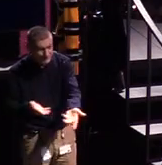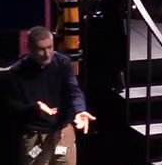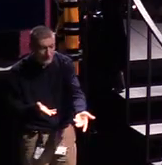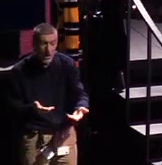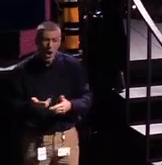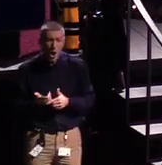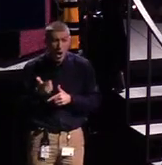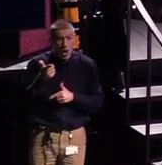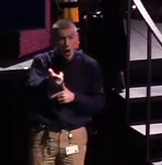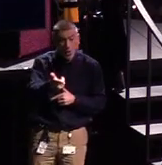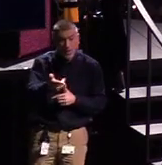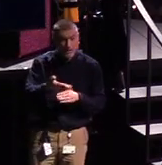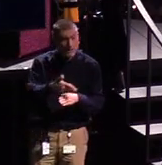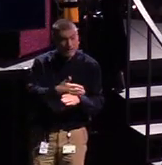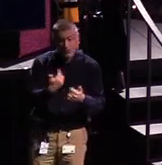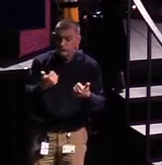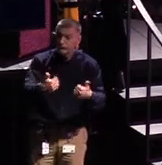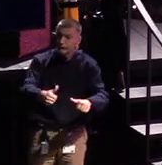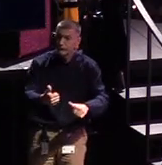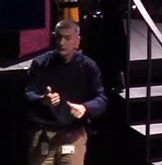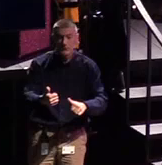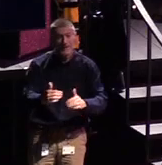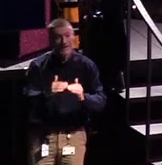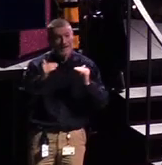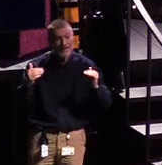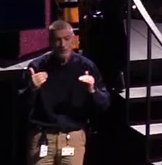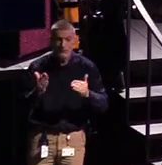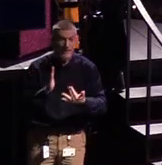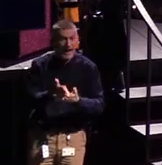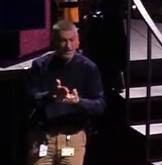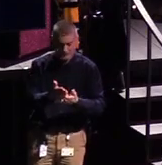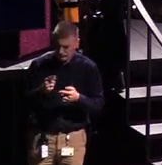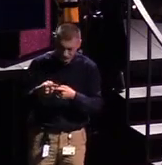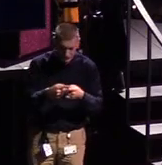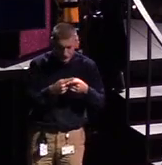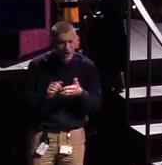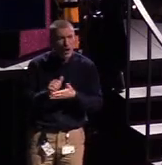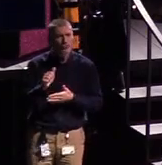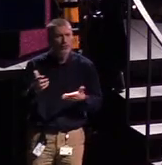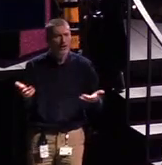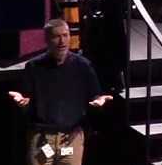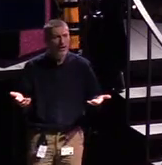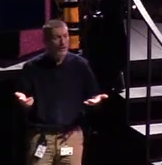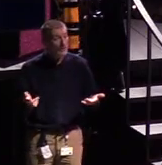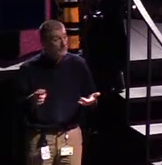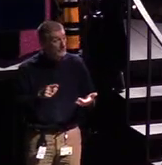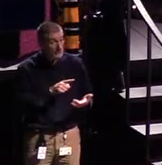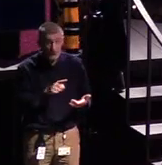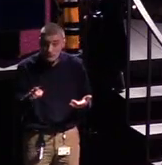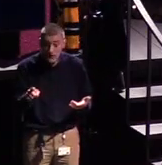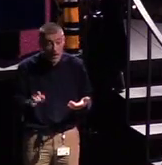before disabled people have equal access to our shared cultural life and if this ability is a part of your lived experience